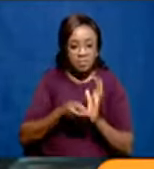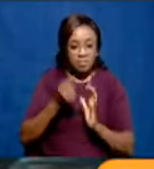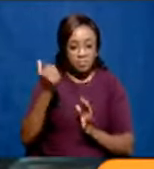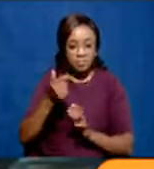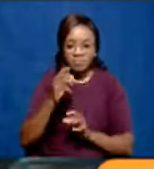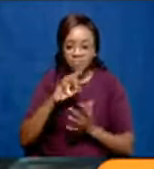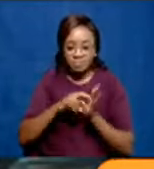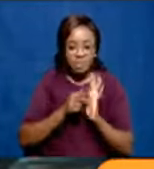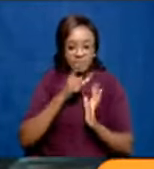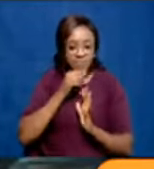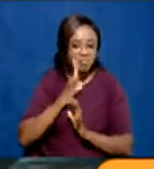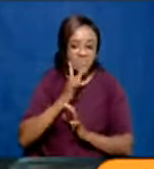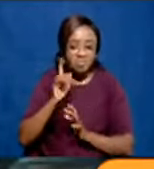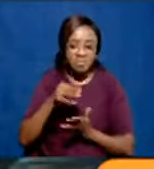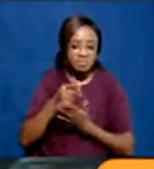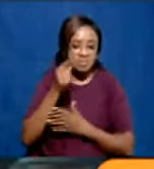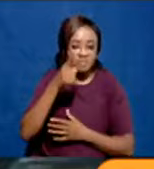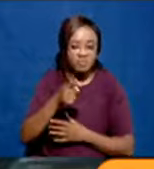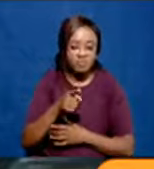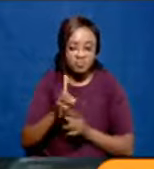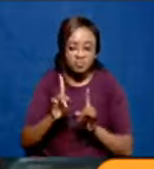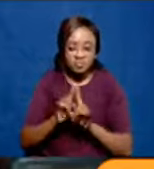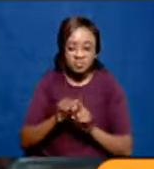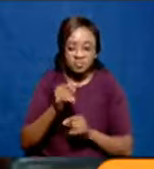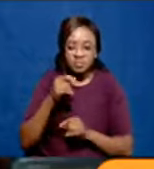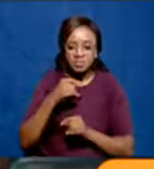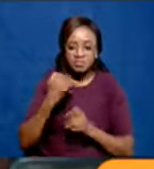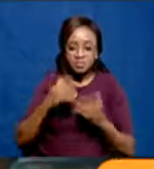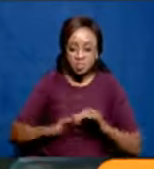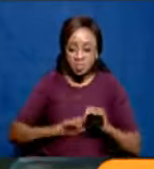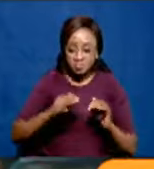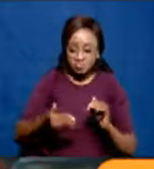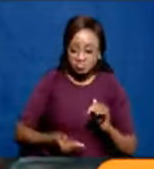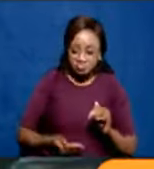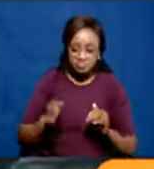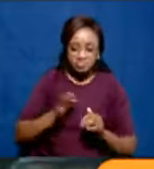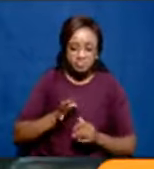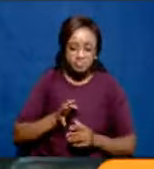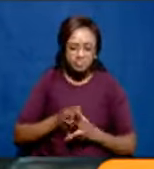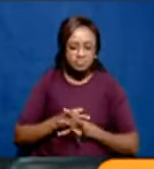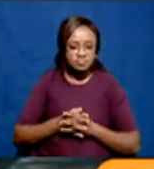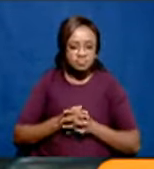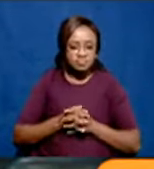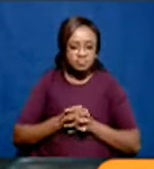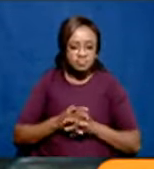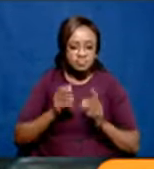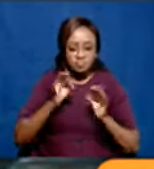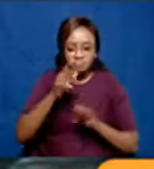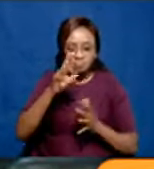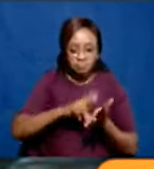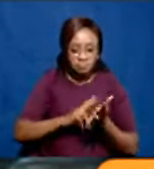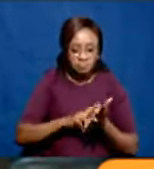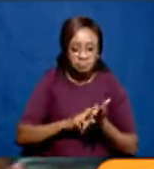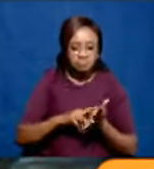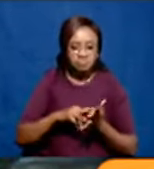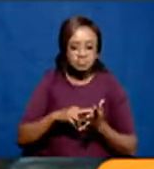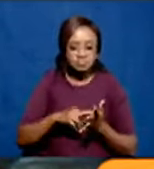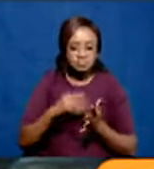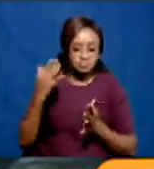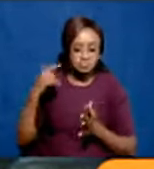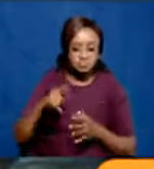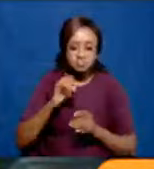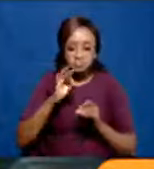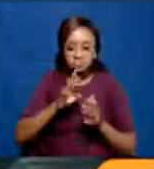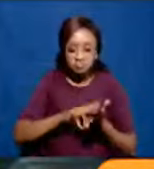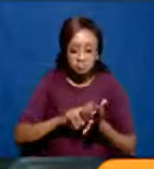That's one. Linda Mama, this is my brother, asked about it here. It has been just, as long as we register Linda Mama, you don't have to pay anything. You don't have to be